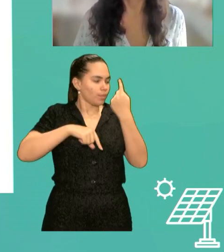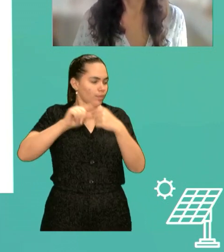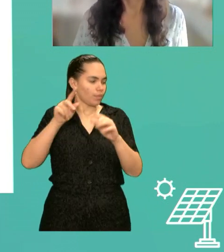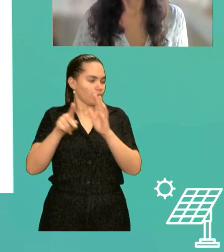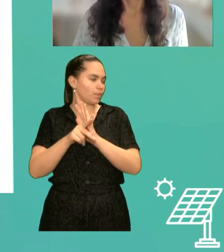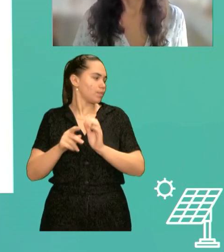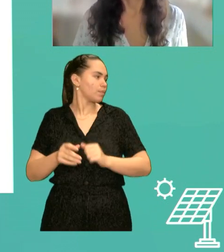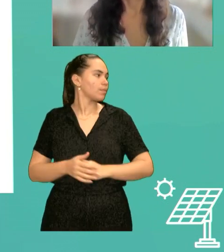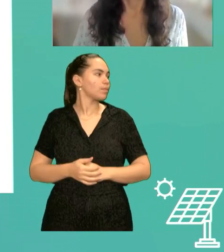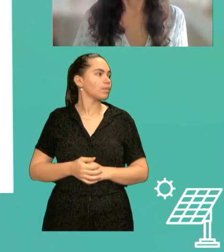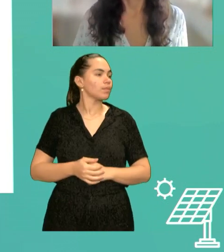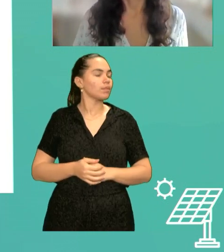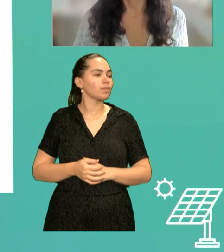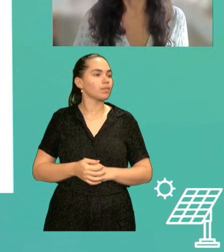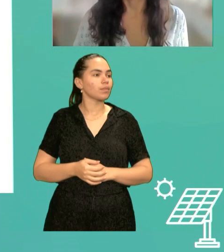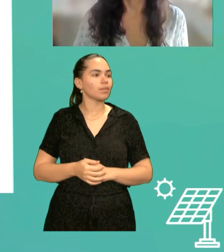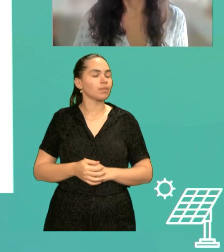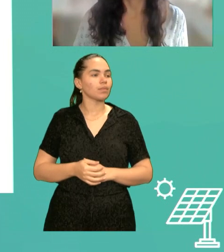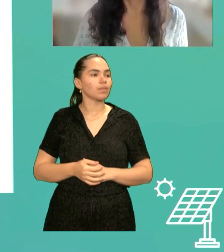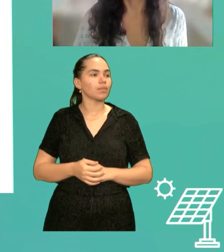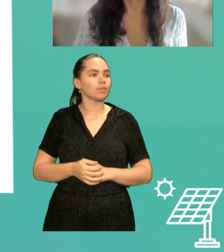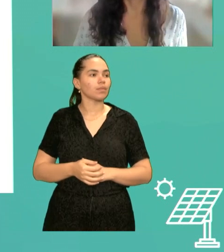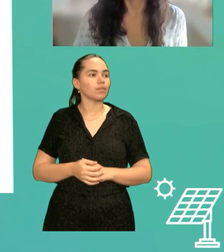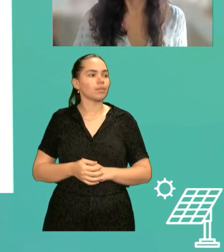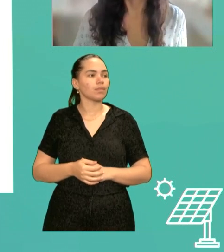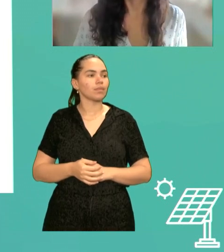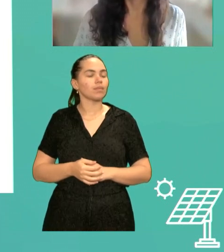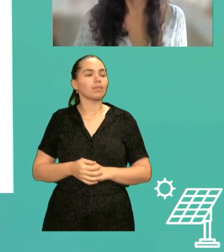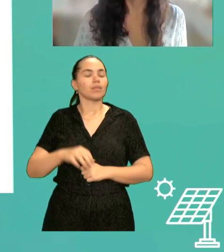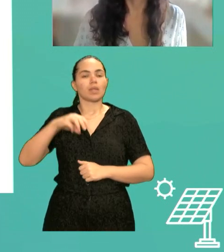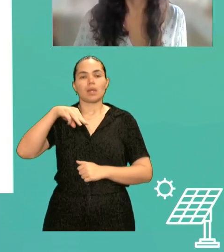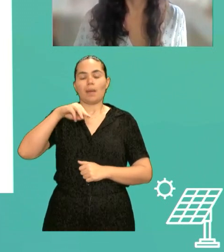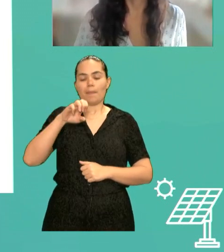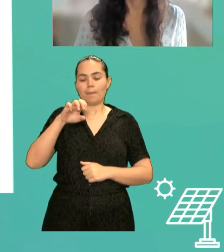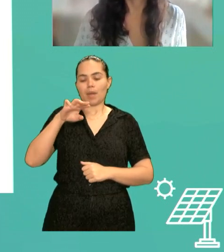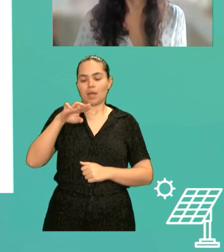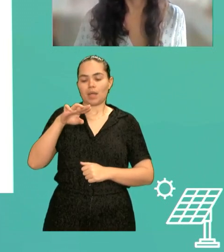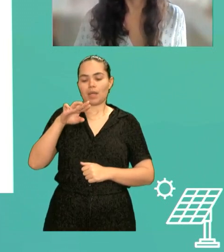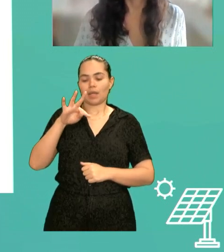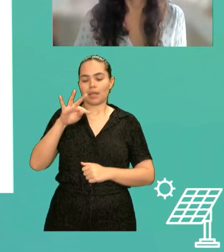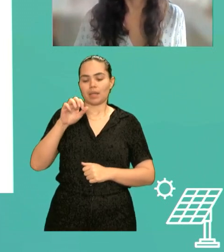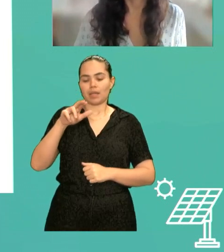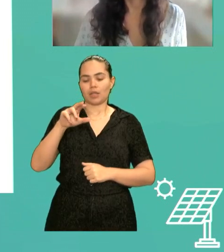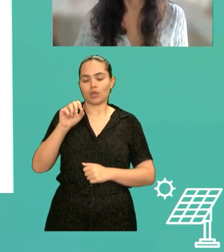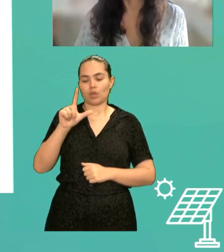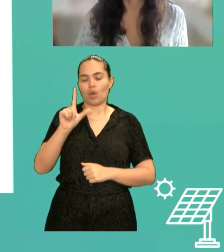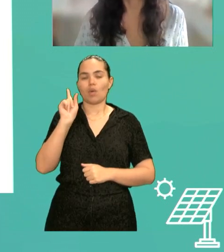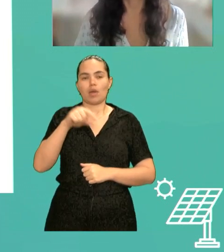has a very relevant role and it can contribute with these